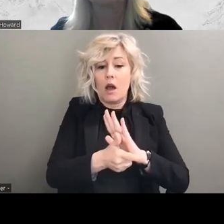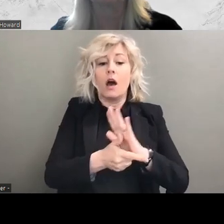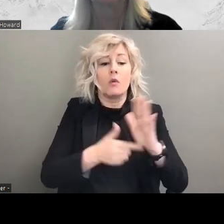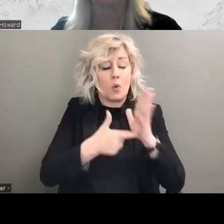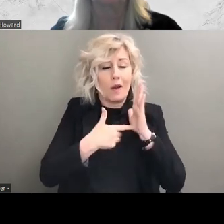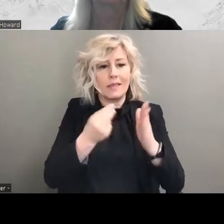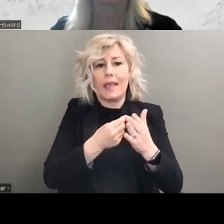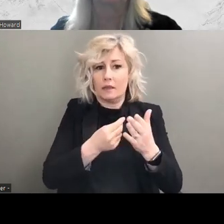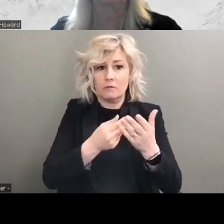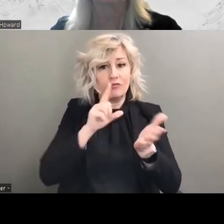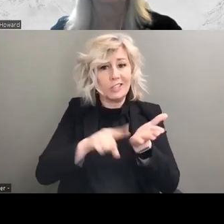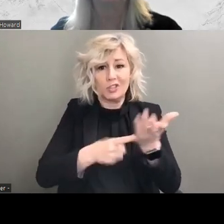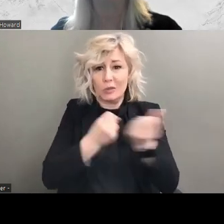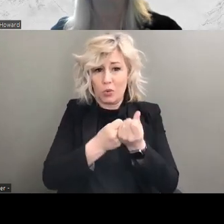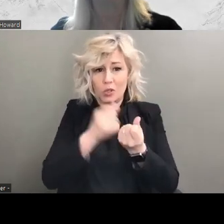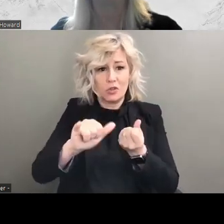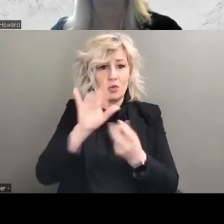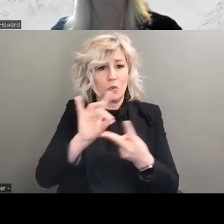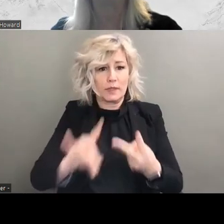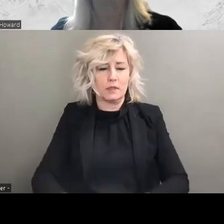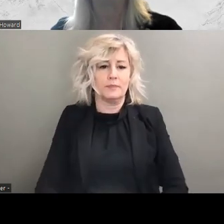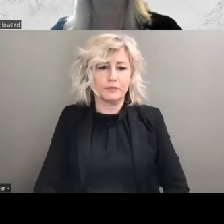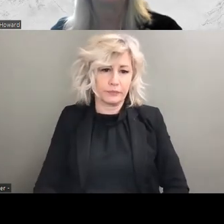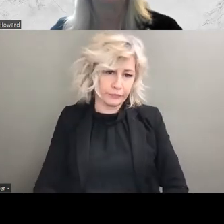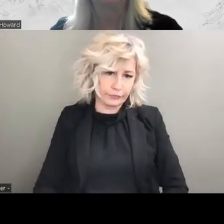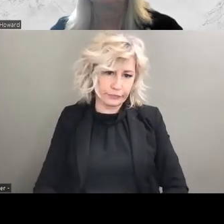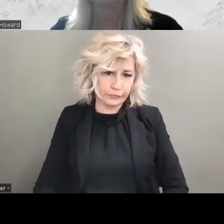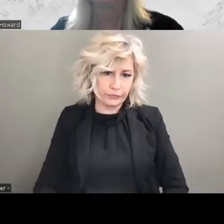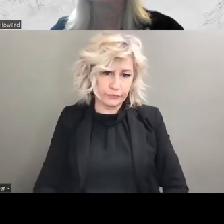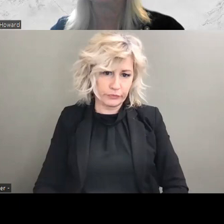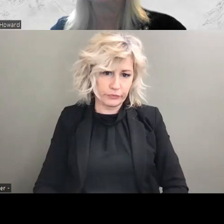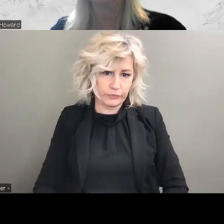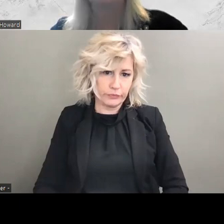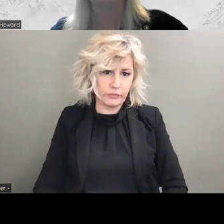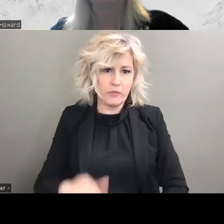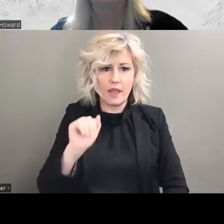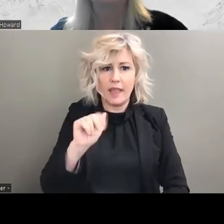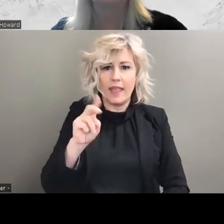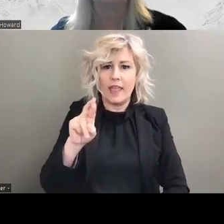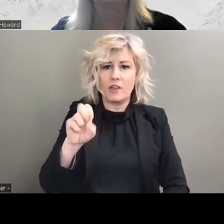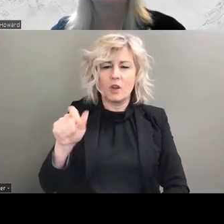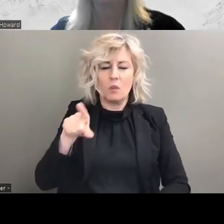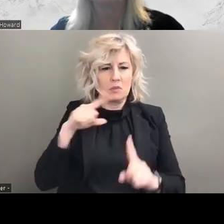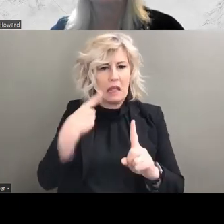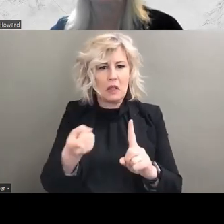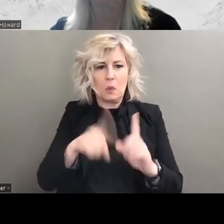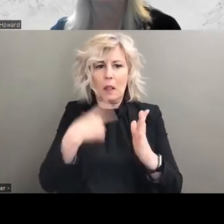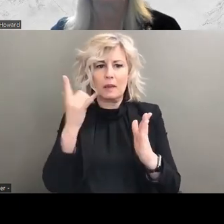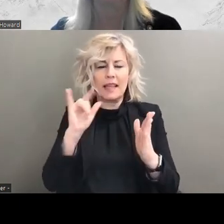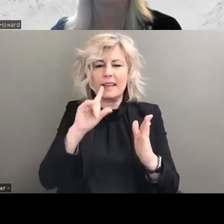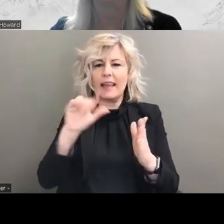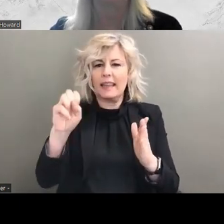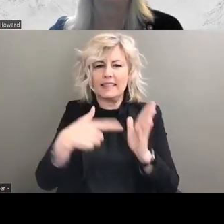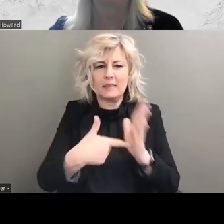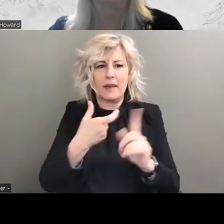of these alternatives. Next slide. And Andrea is going to tell you what that looks like in a case example from